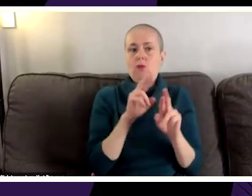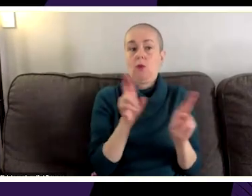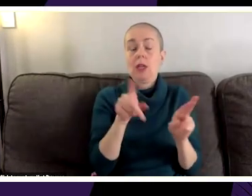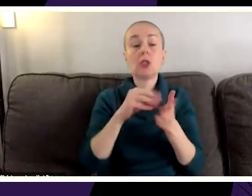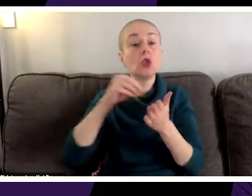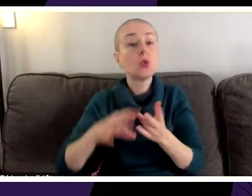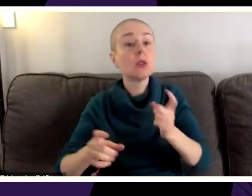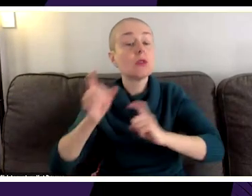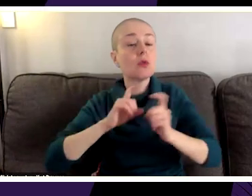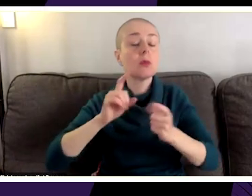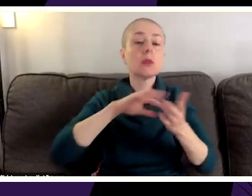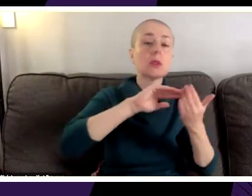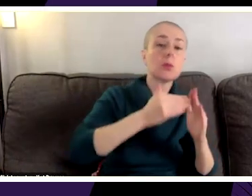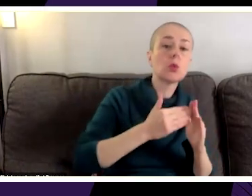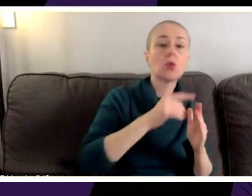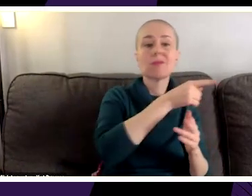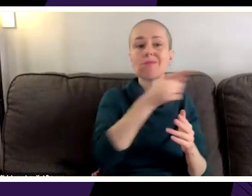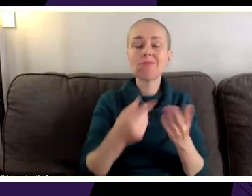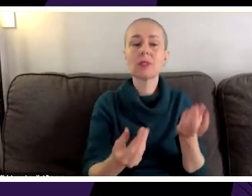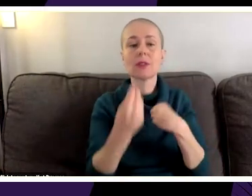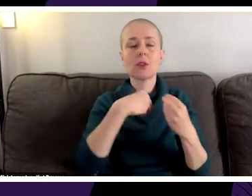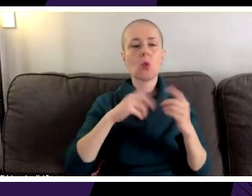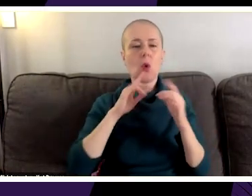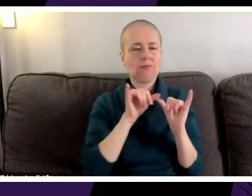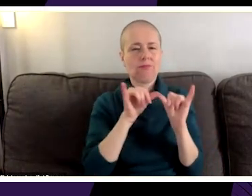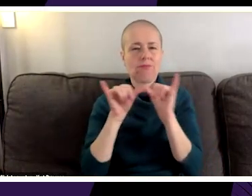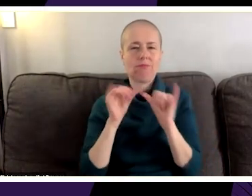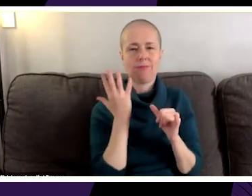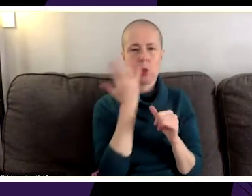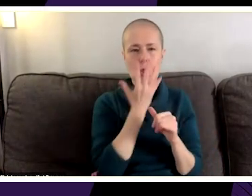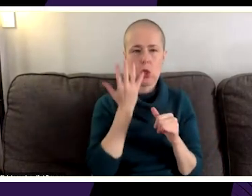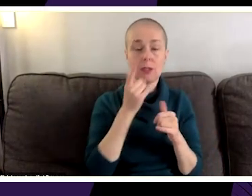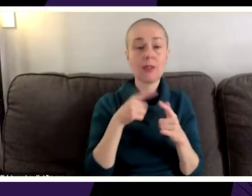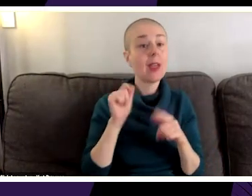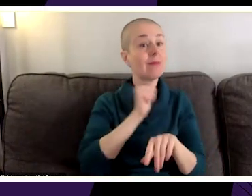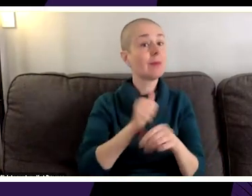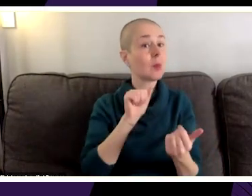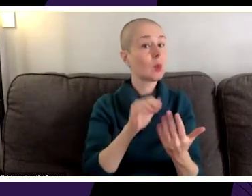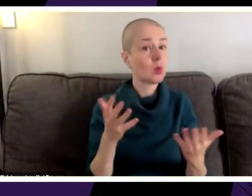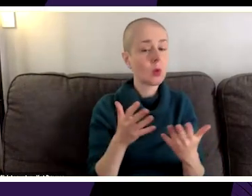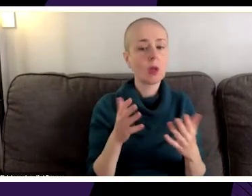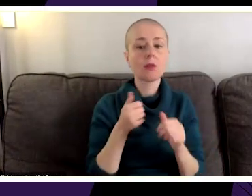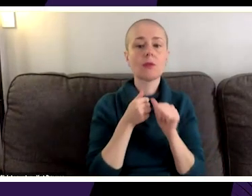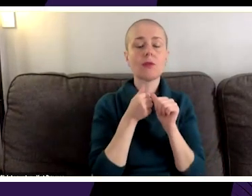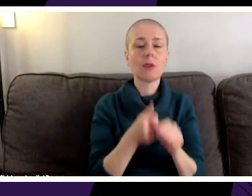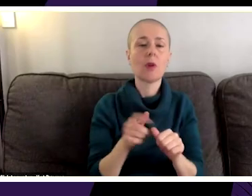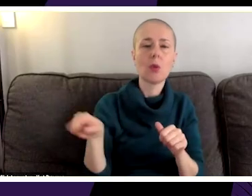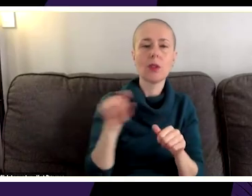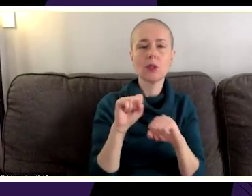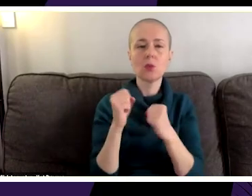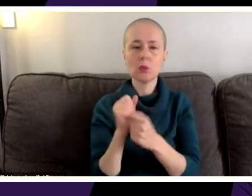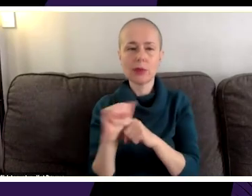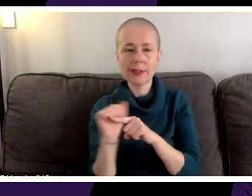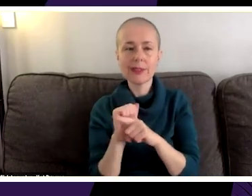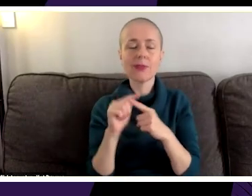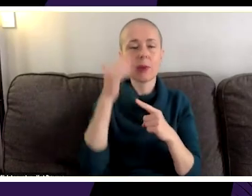and community members all fit within a consistent aesthetic. And this approach was rooted in social practices and familiar visual language, which made